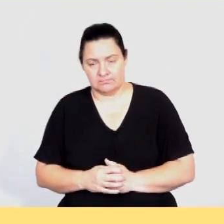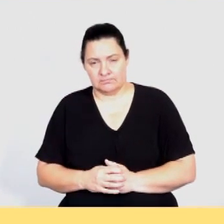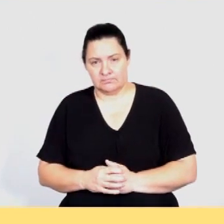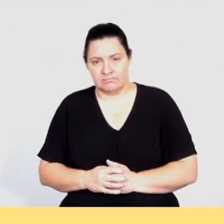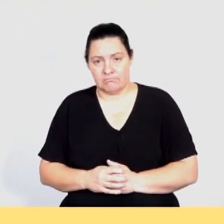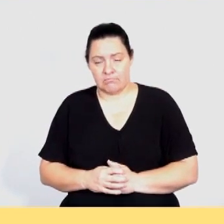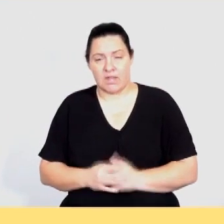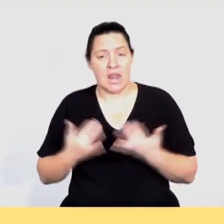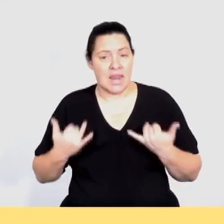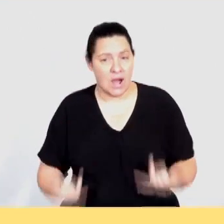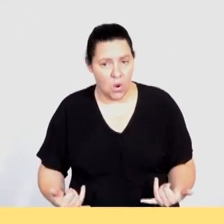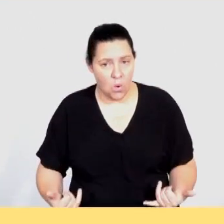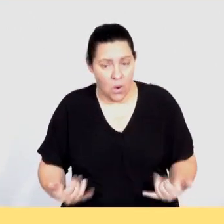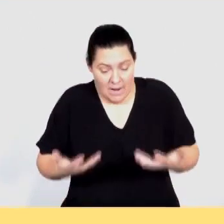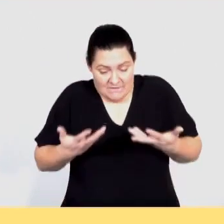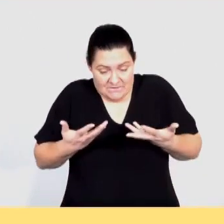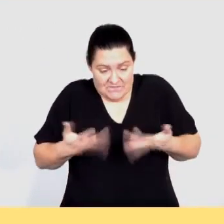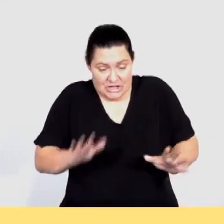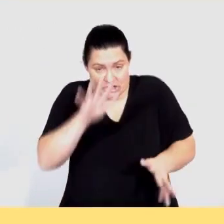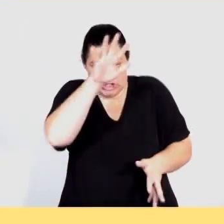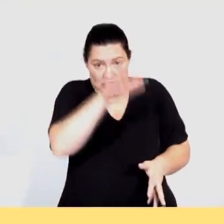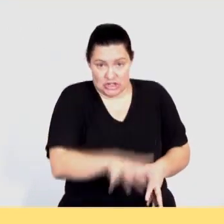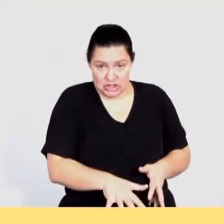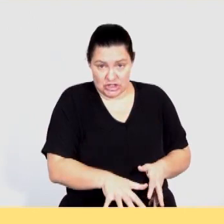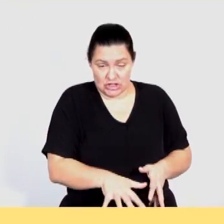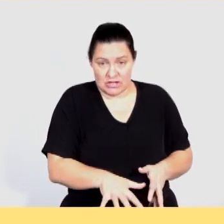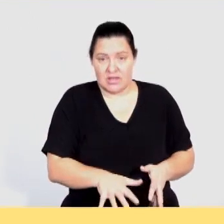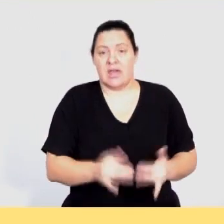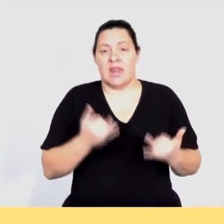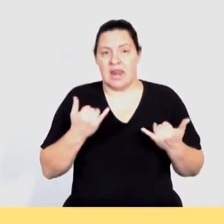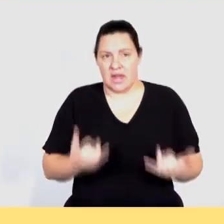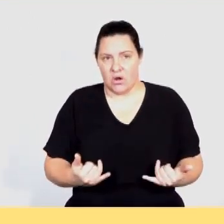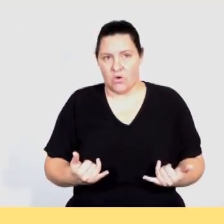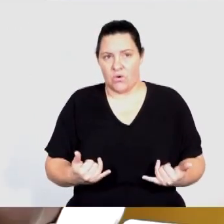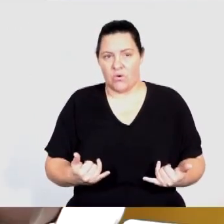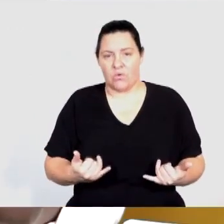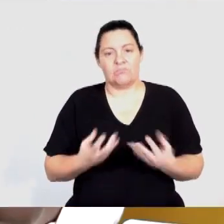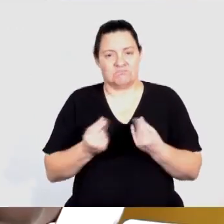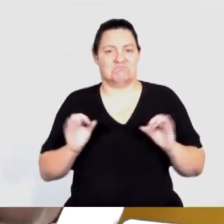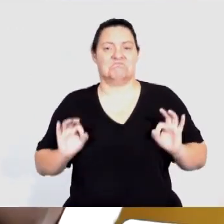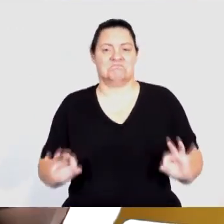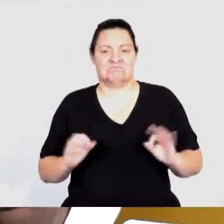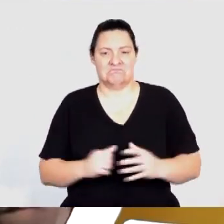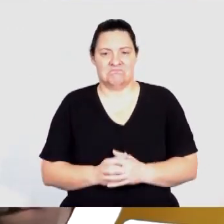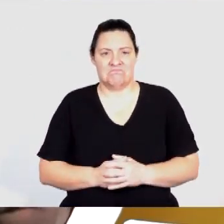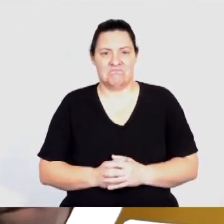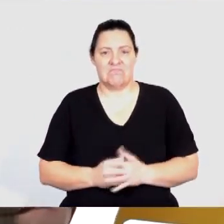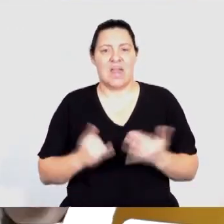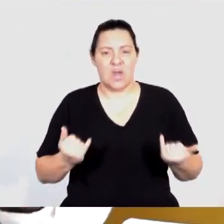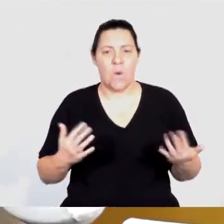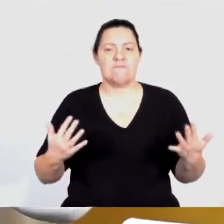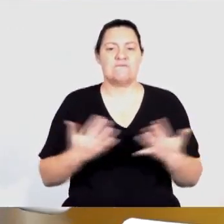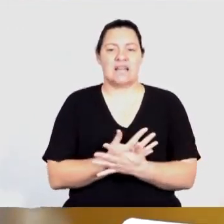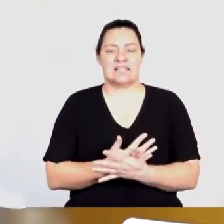26,400. Now, dear learners, once you have this, then you are sorted.